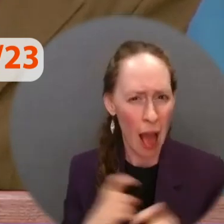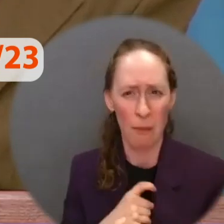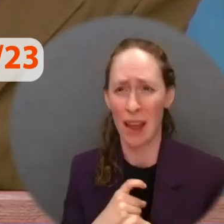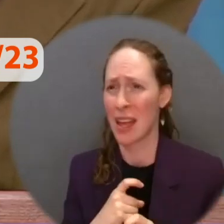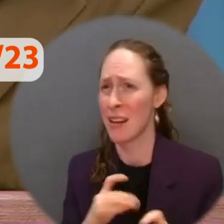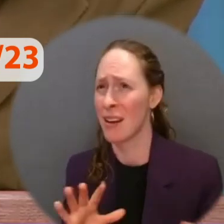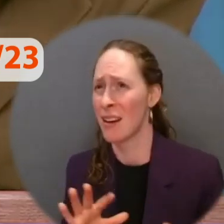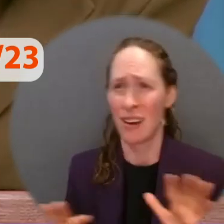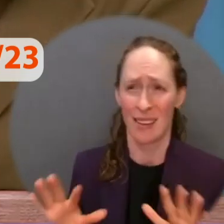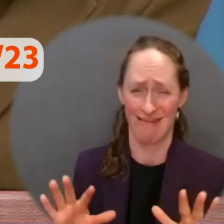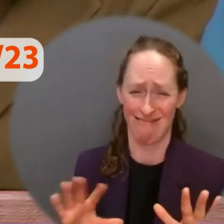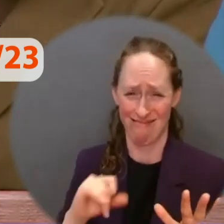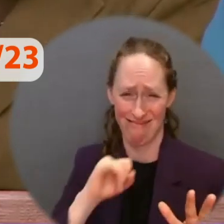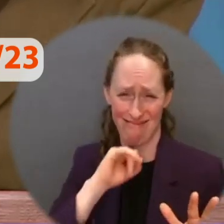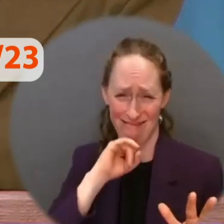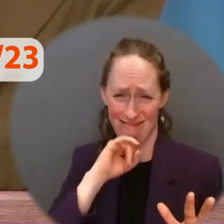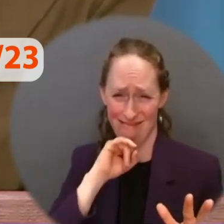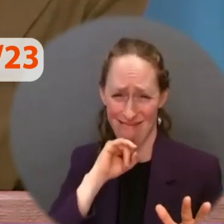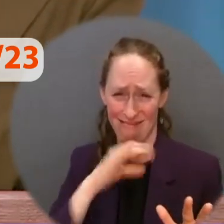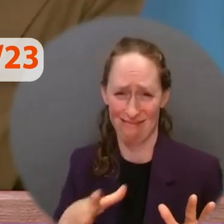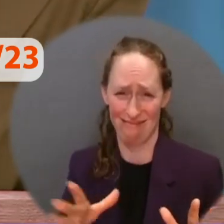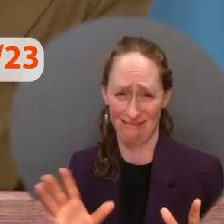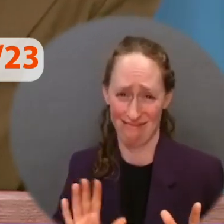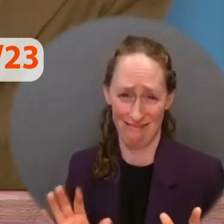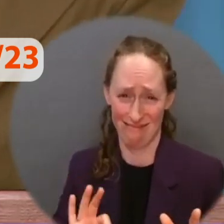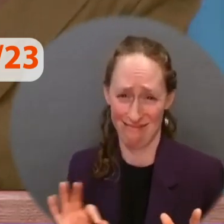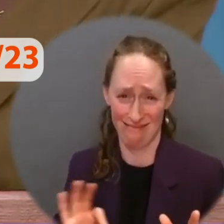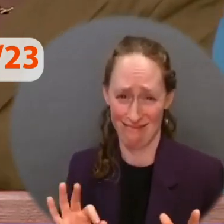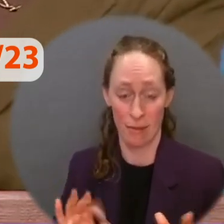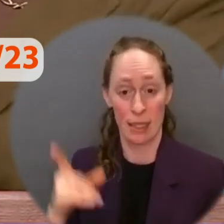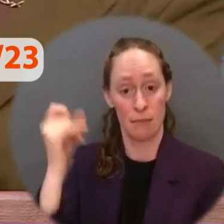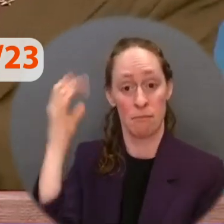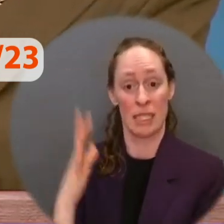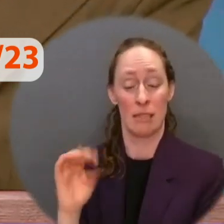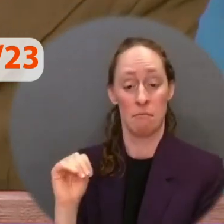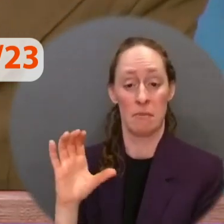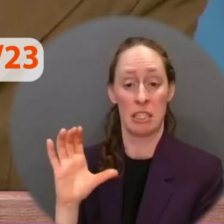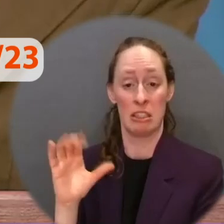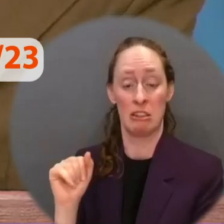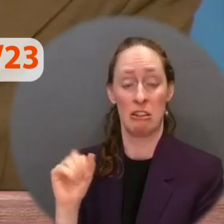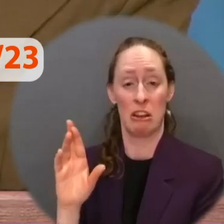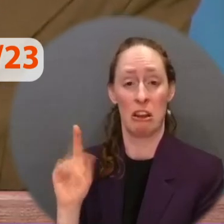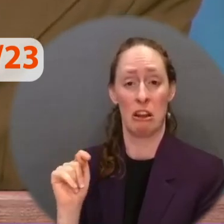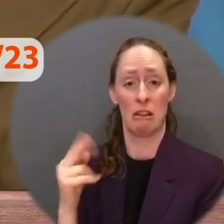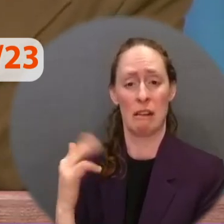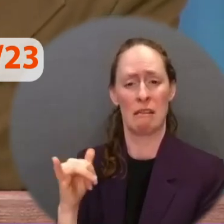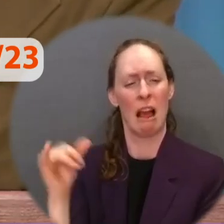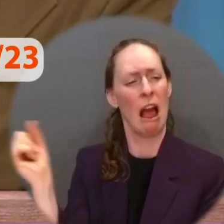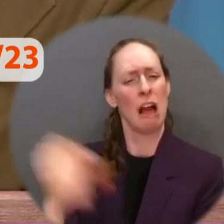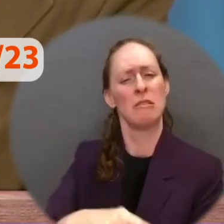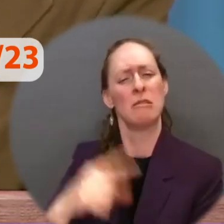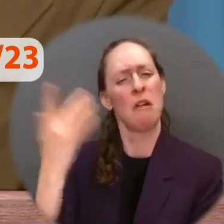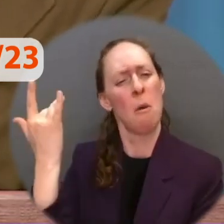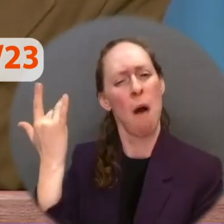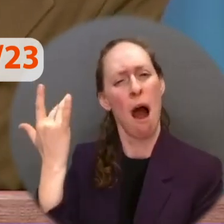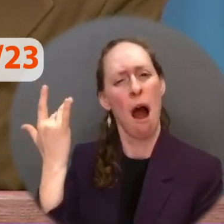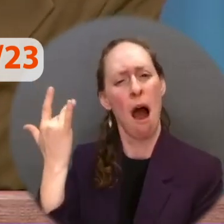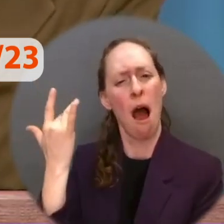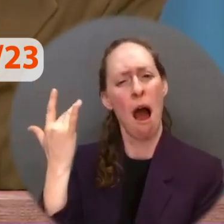And so the question is really to Speaker McCarthy, why did you bring us here? Why are you manufacturing a